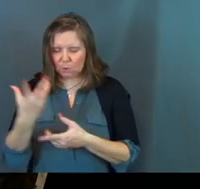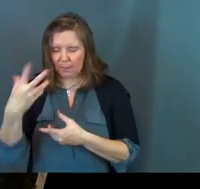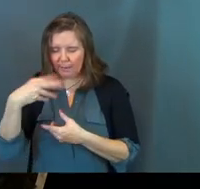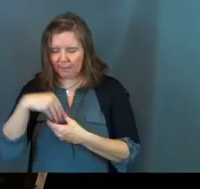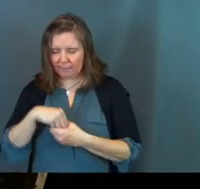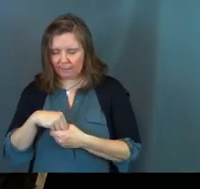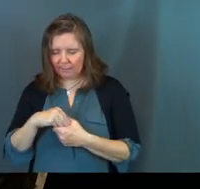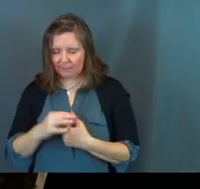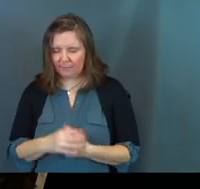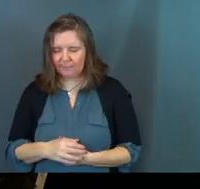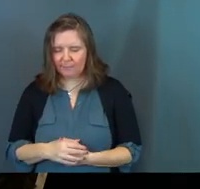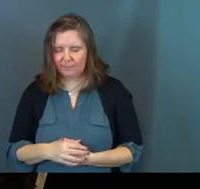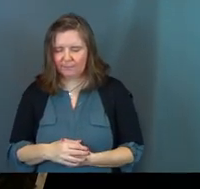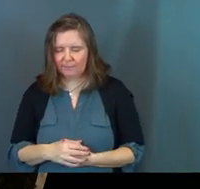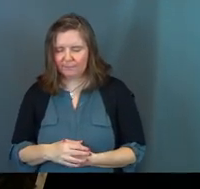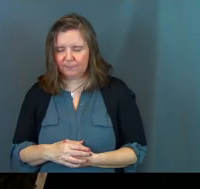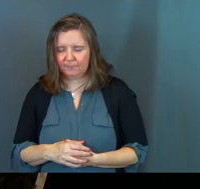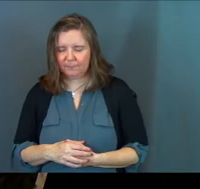in,